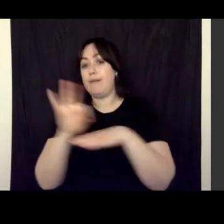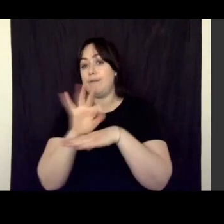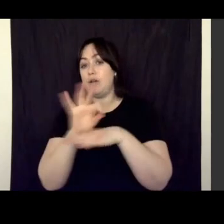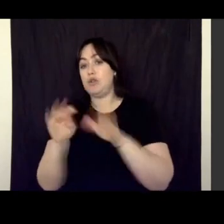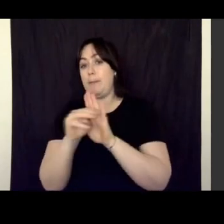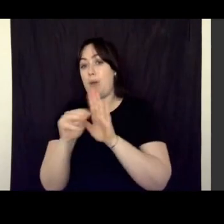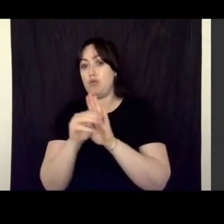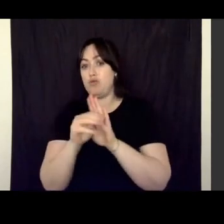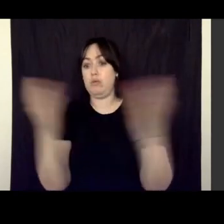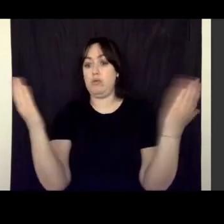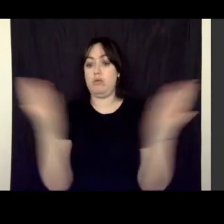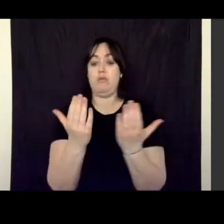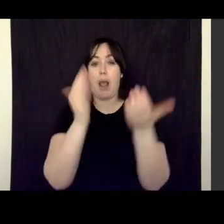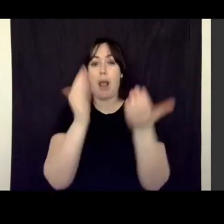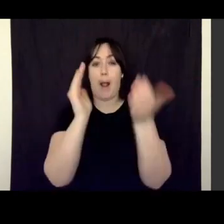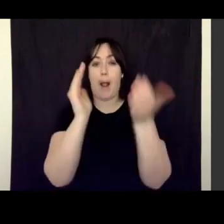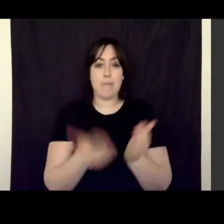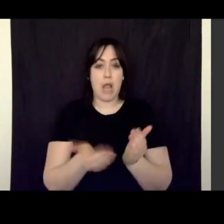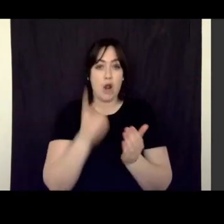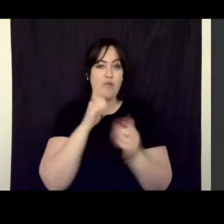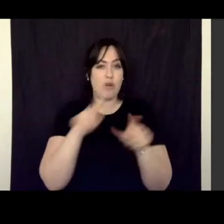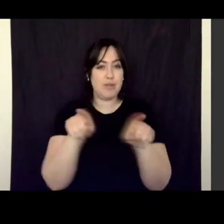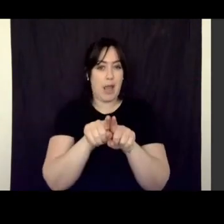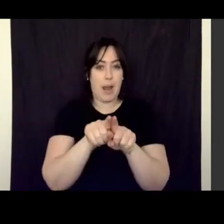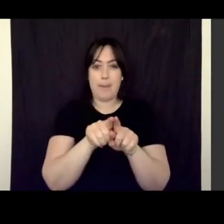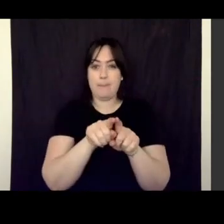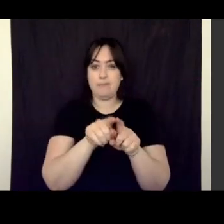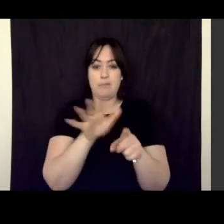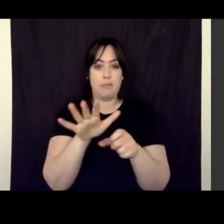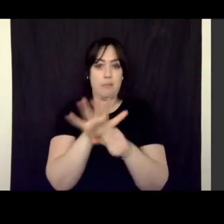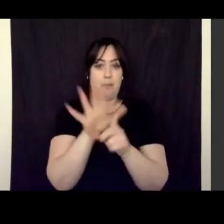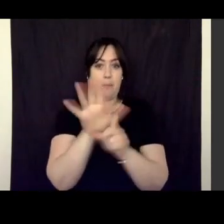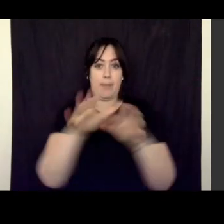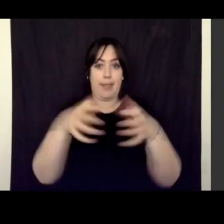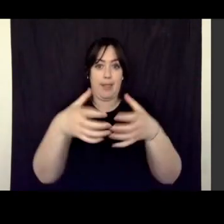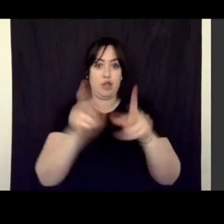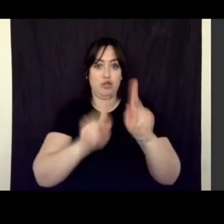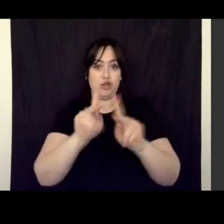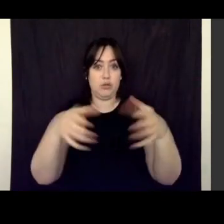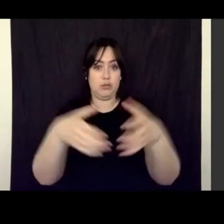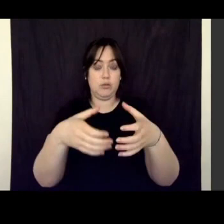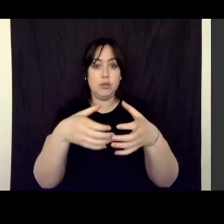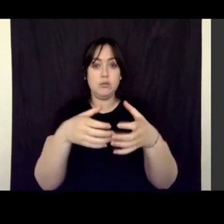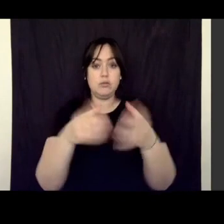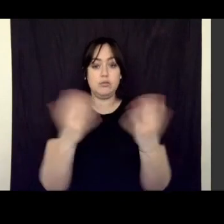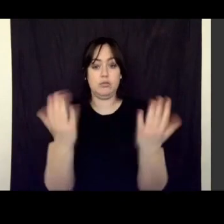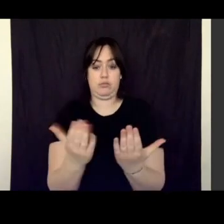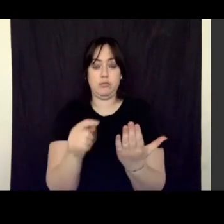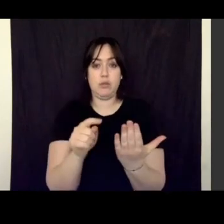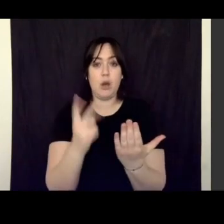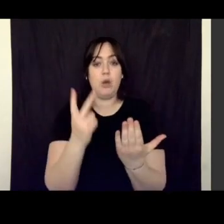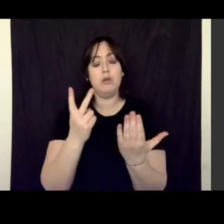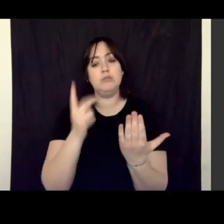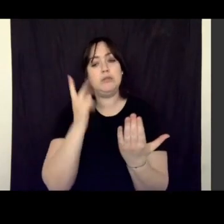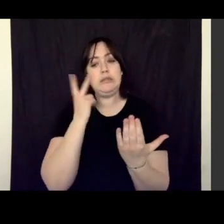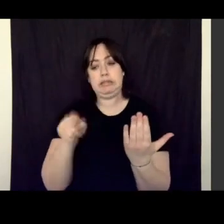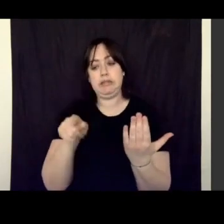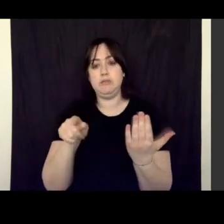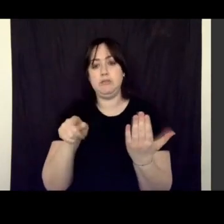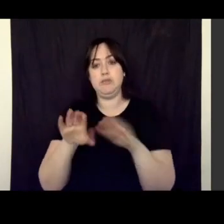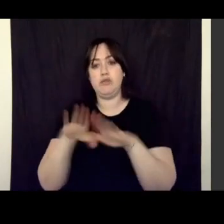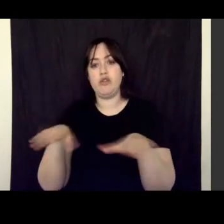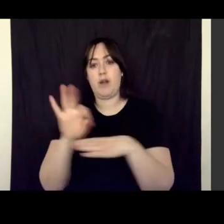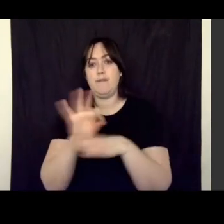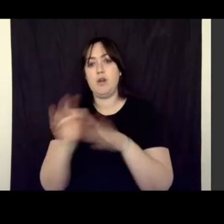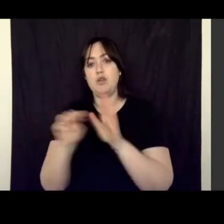population, and we did so as part of our testing, we can clearly see that the child functioning module is likely to produce results